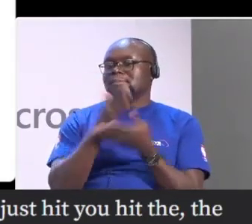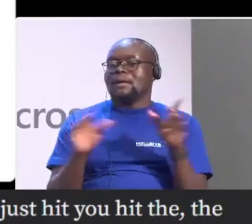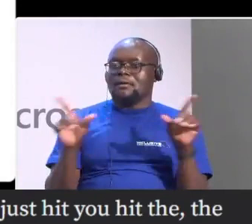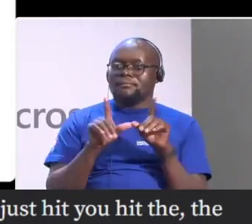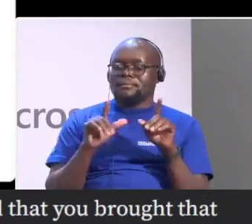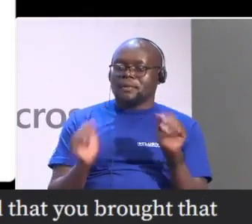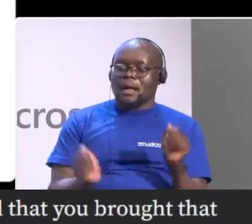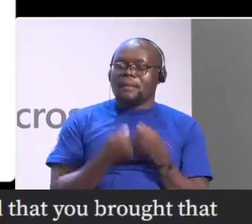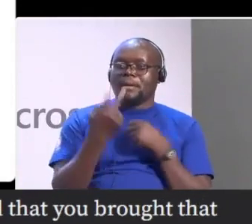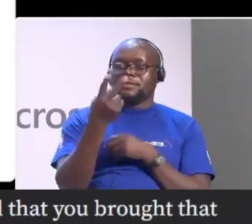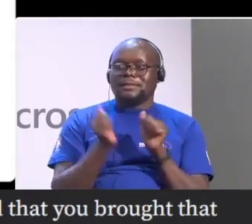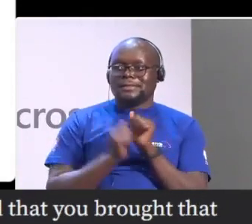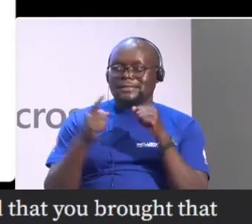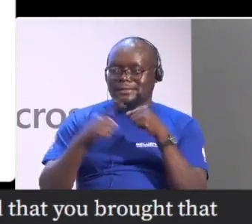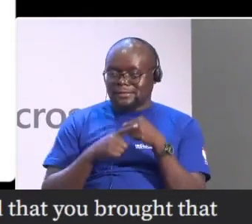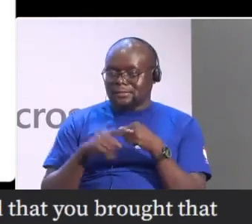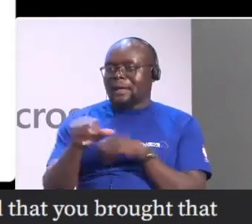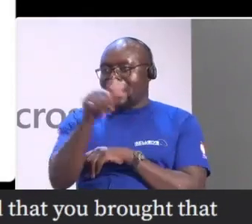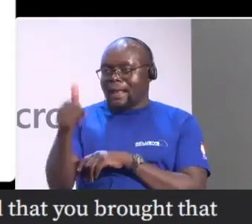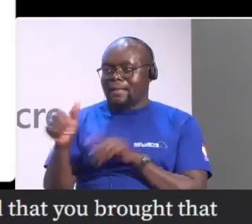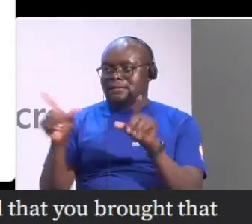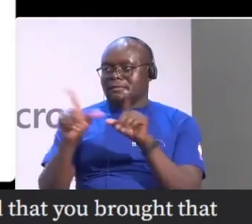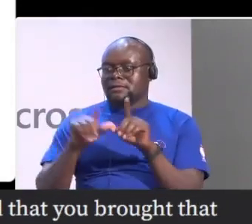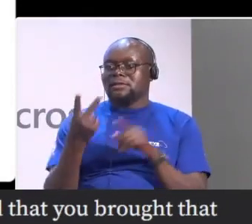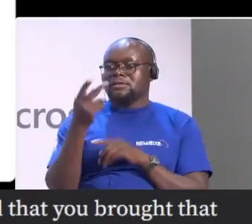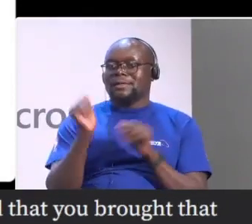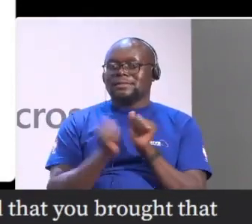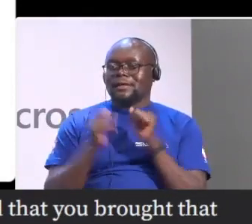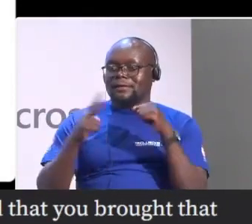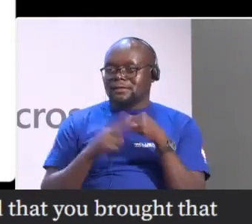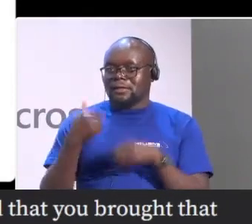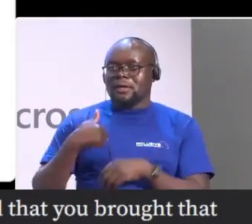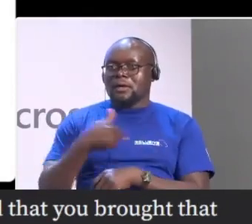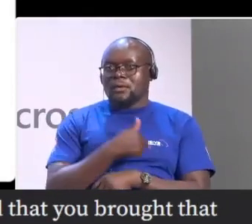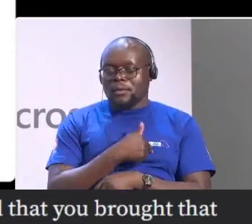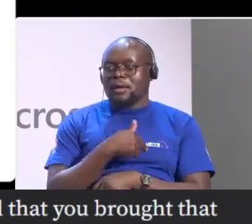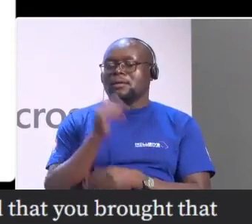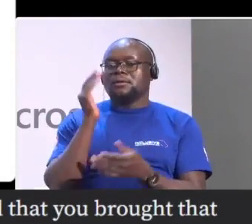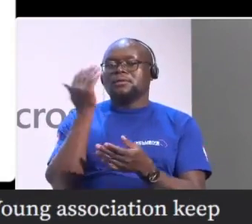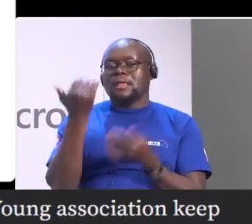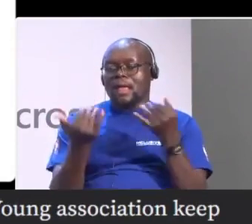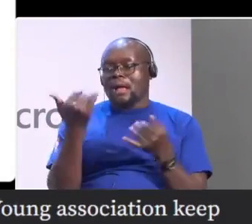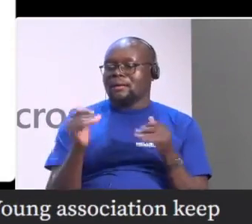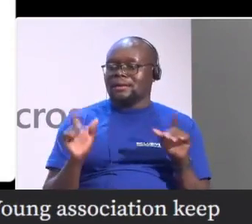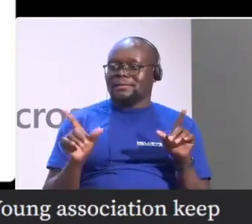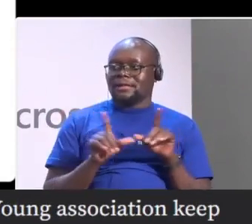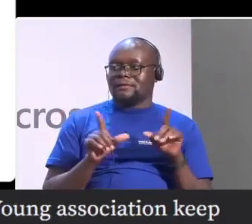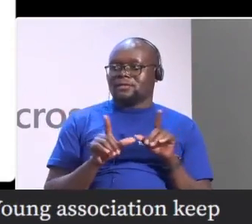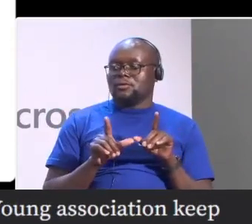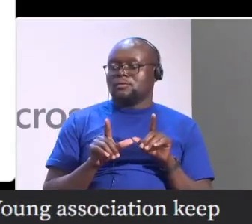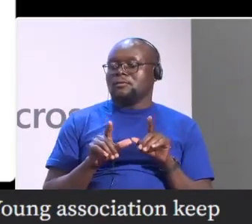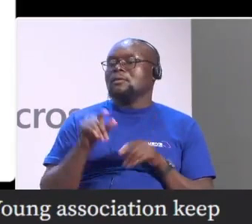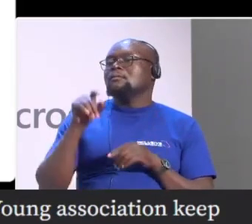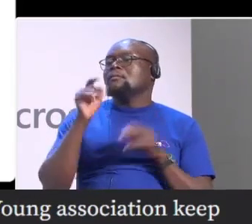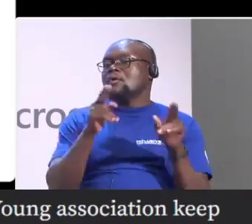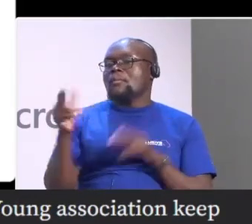in 2016, right? We jumped in with another certification in 2017. So we are really young. The certifications